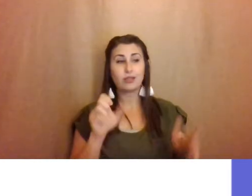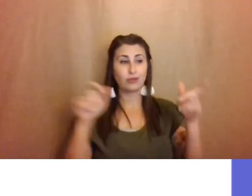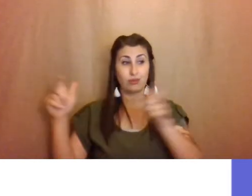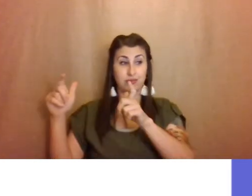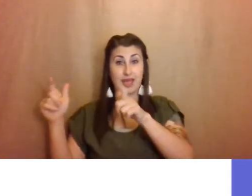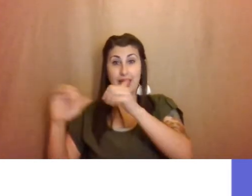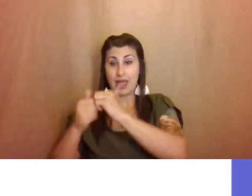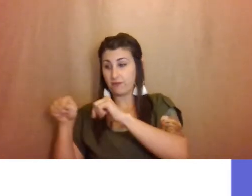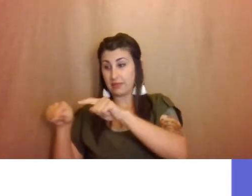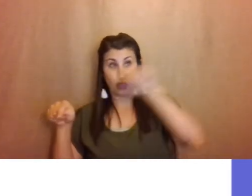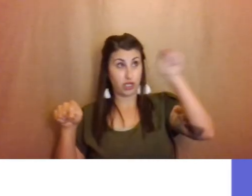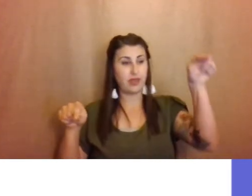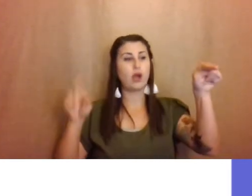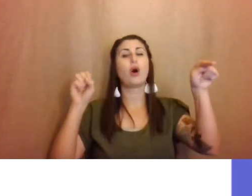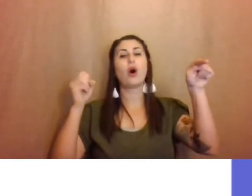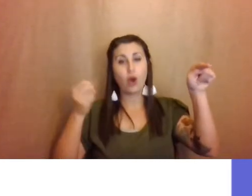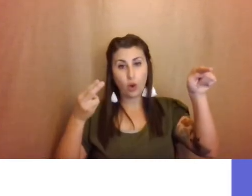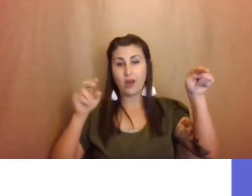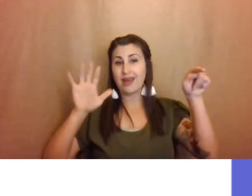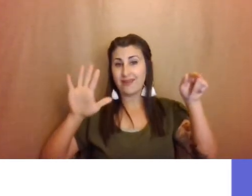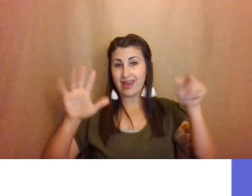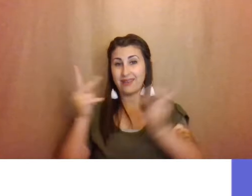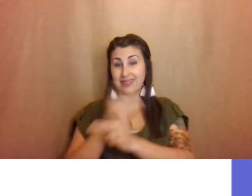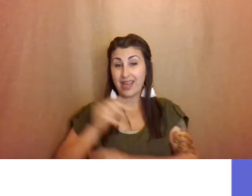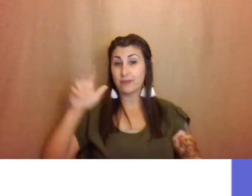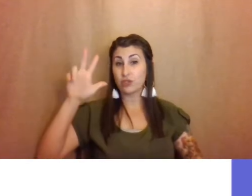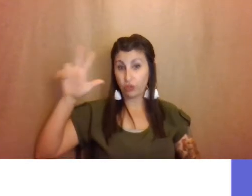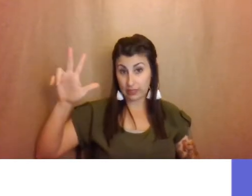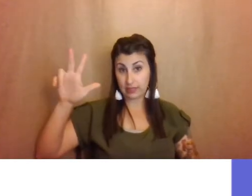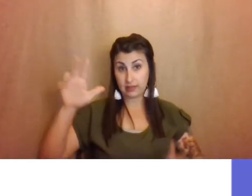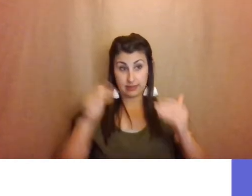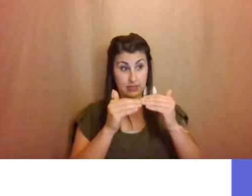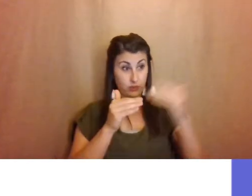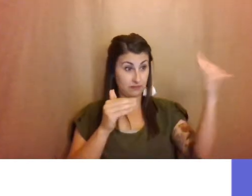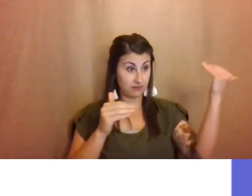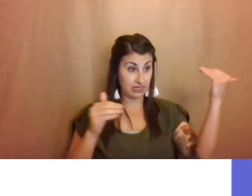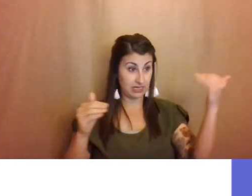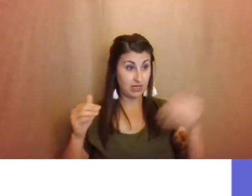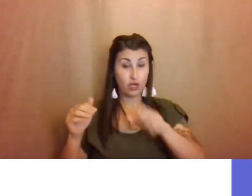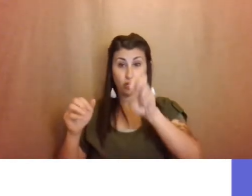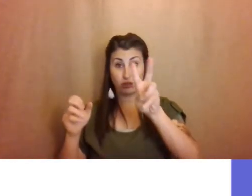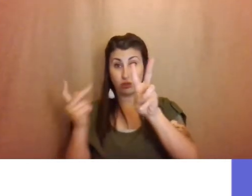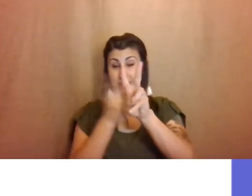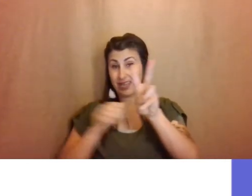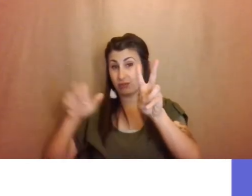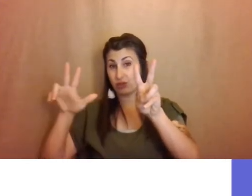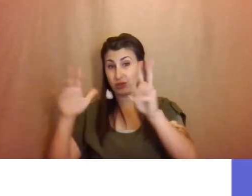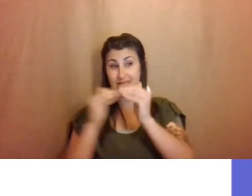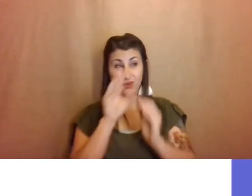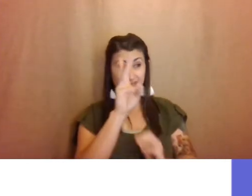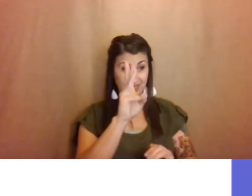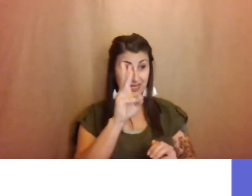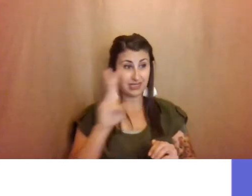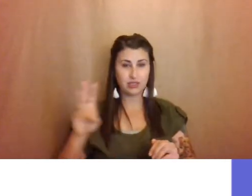way. How do I get from this side to that side? Oh, well, that's times 3. What about this one? Times 3, what does that equal?